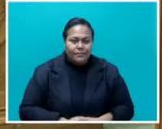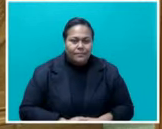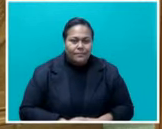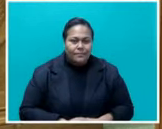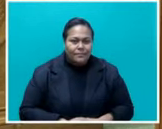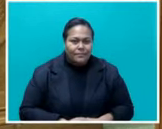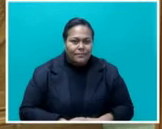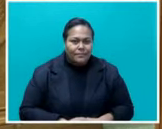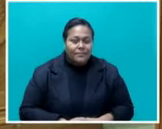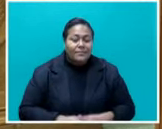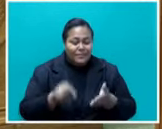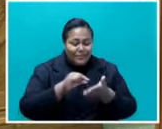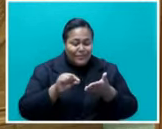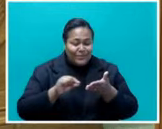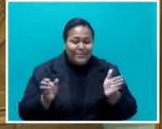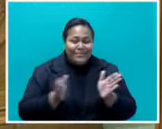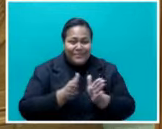Secretary General.